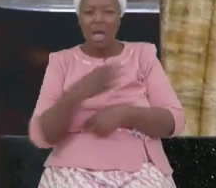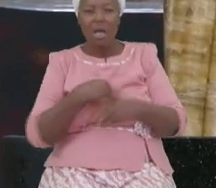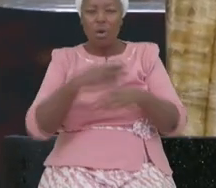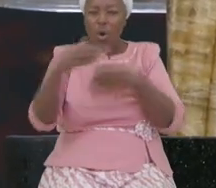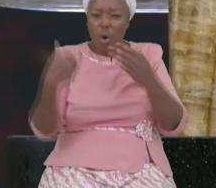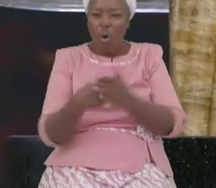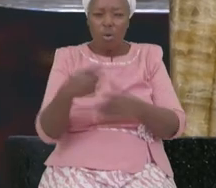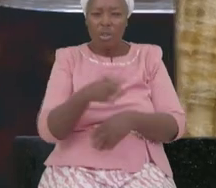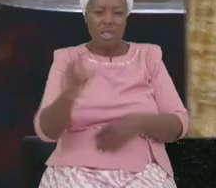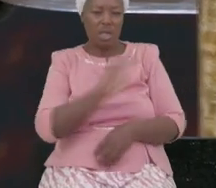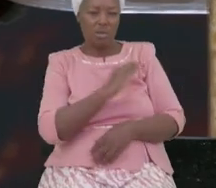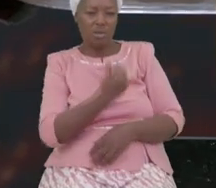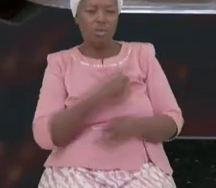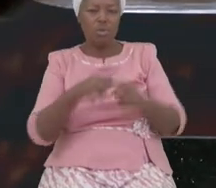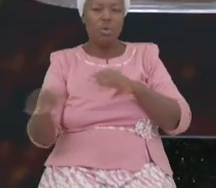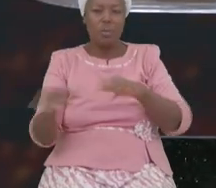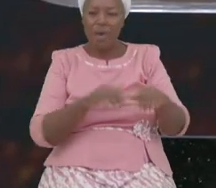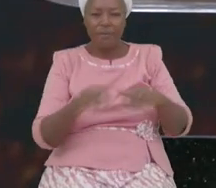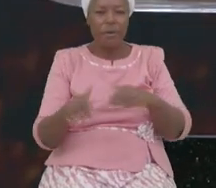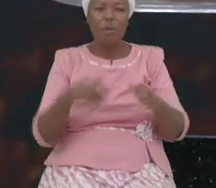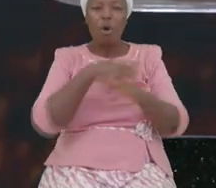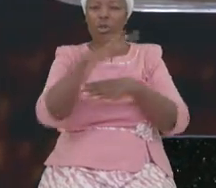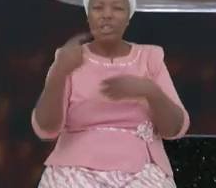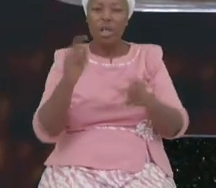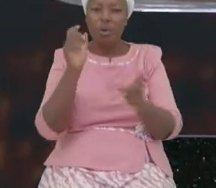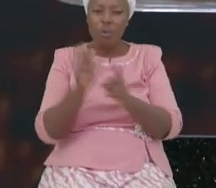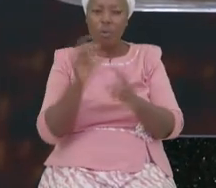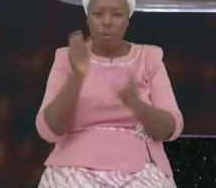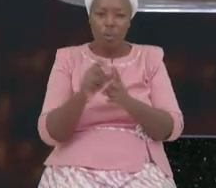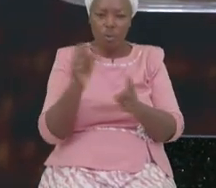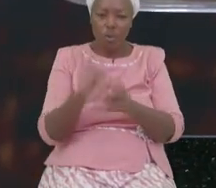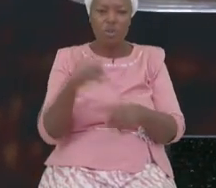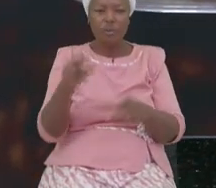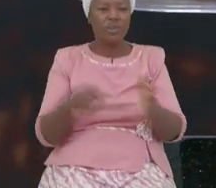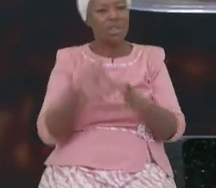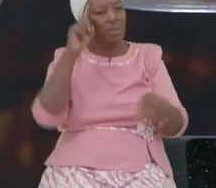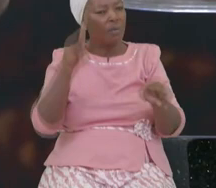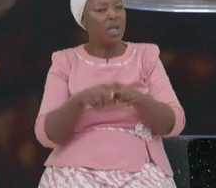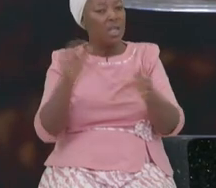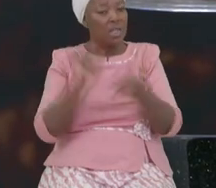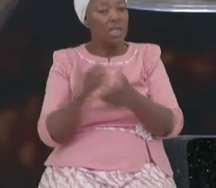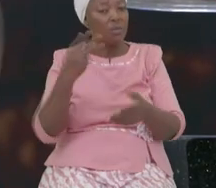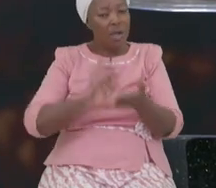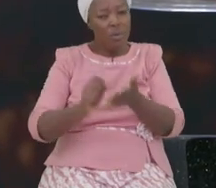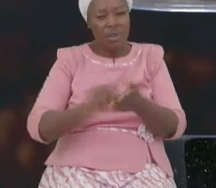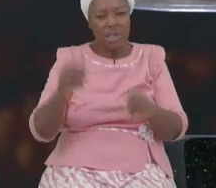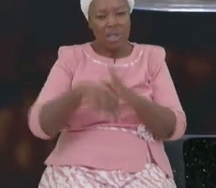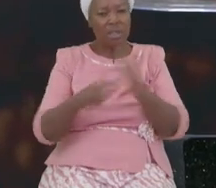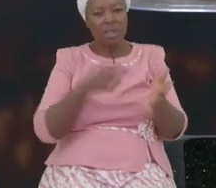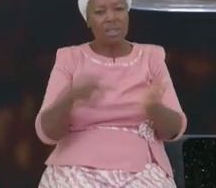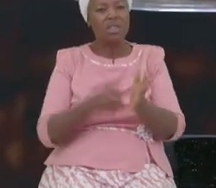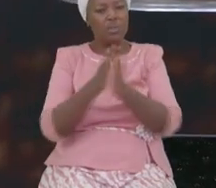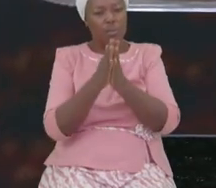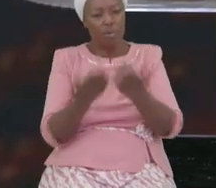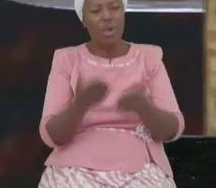their soul to perform the words of this covenant that were written in this